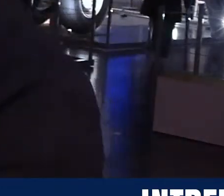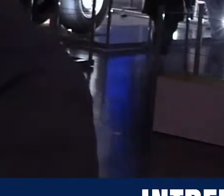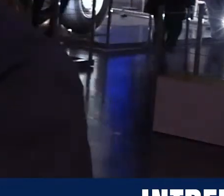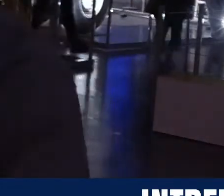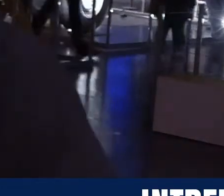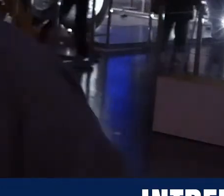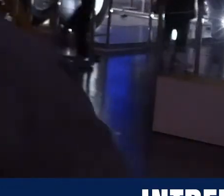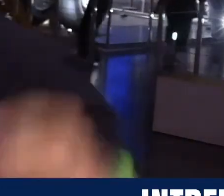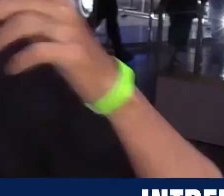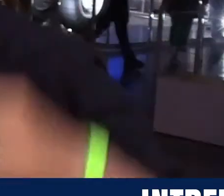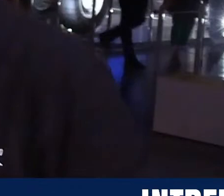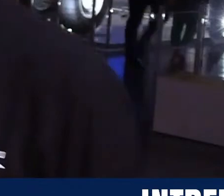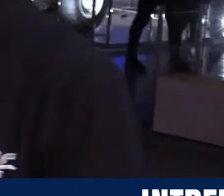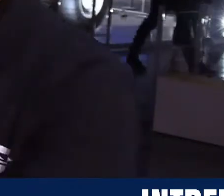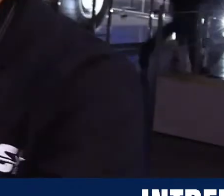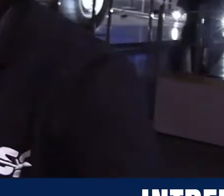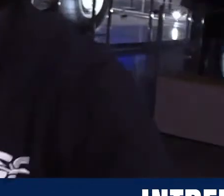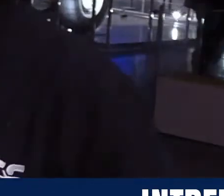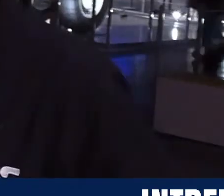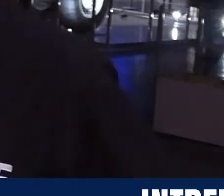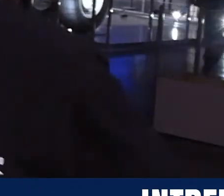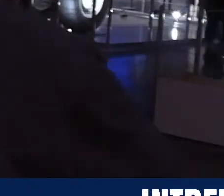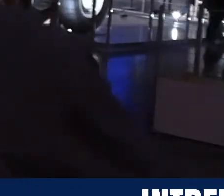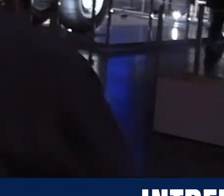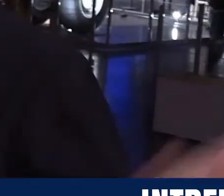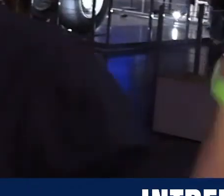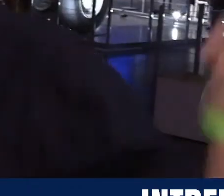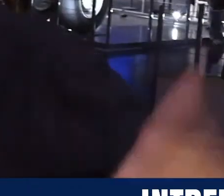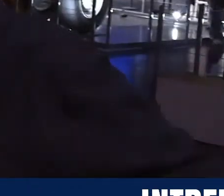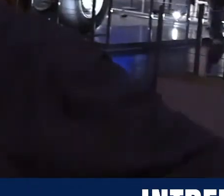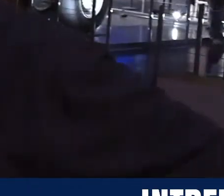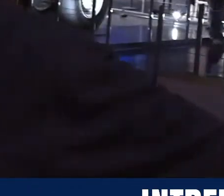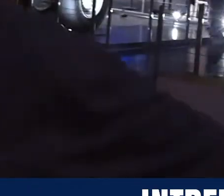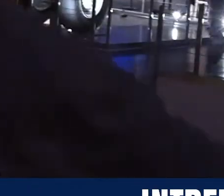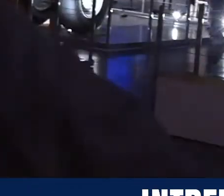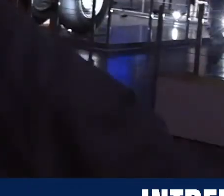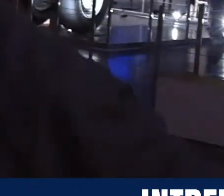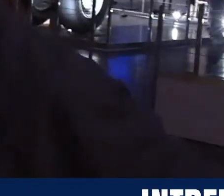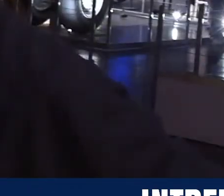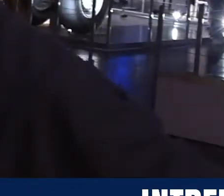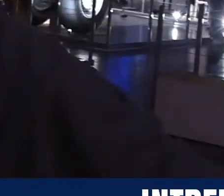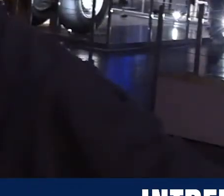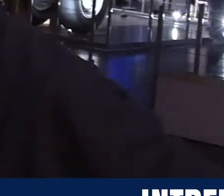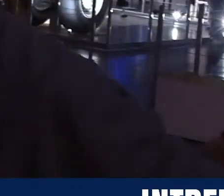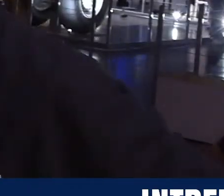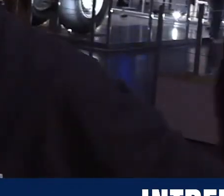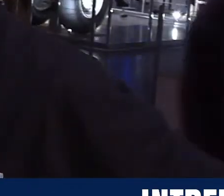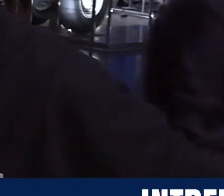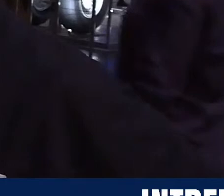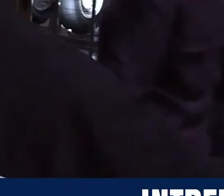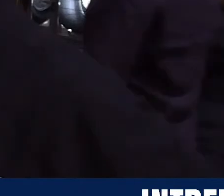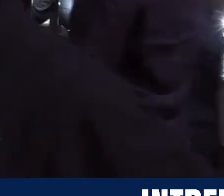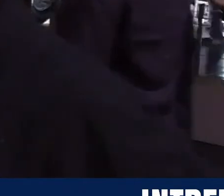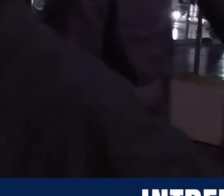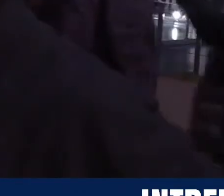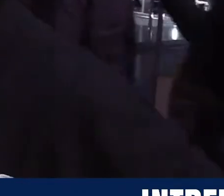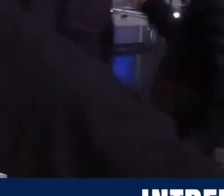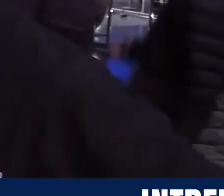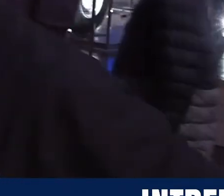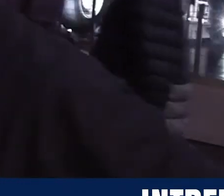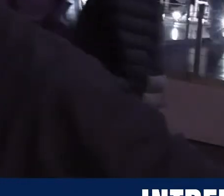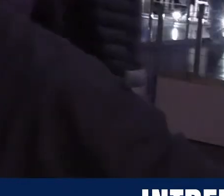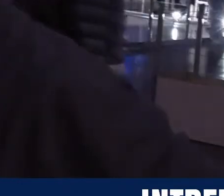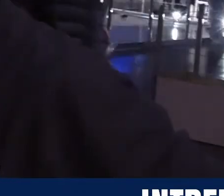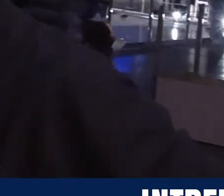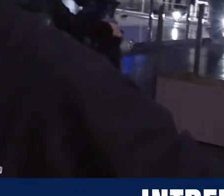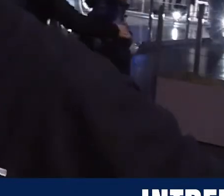there. Oh, is it on? That one doing anything. Yeah, that one should be on. Yeah. Hi. So, anyways, we're actually here at We are Intrepid. here. We weren't just We're here streaming again.